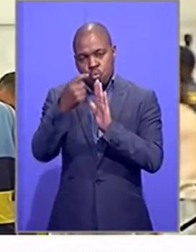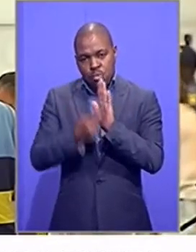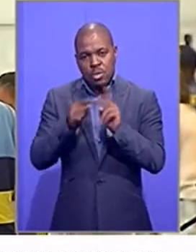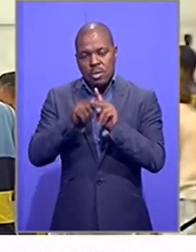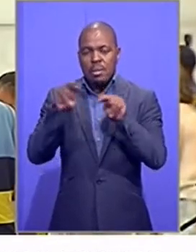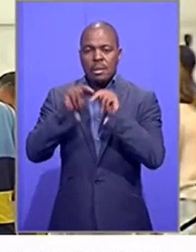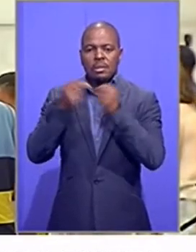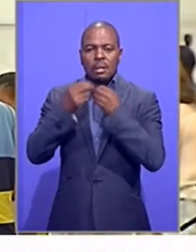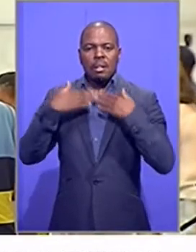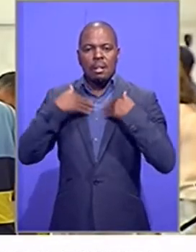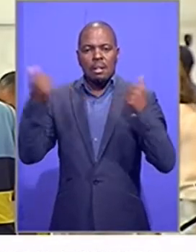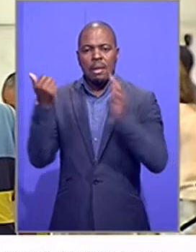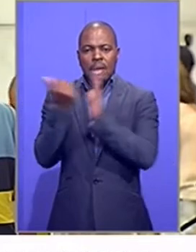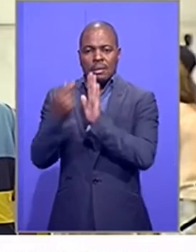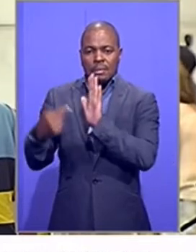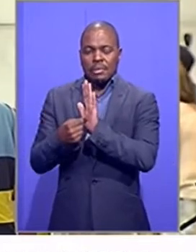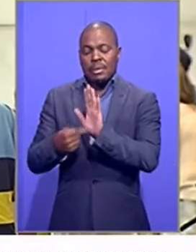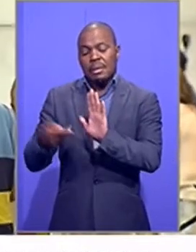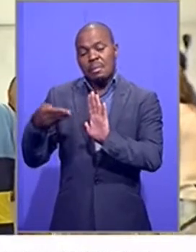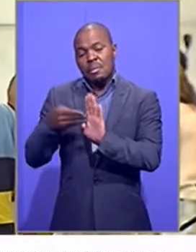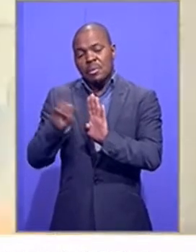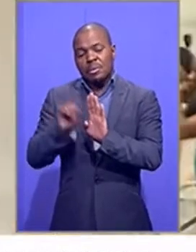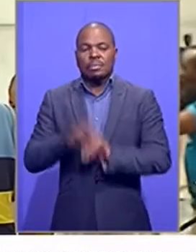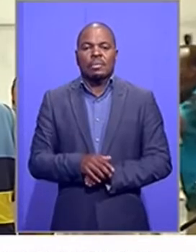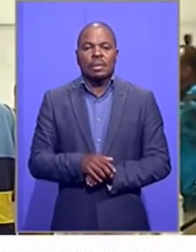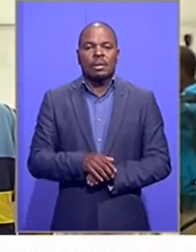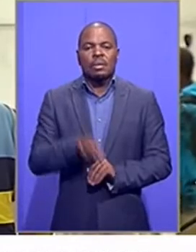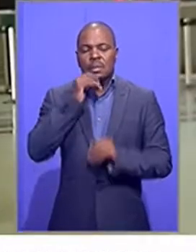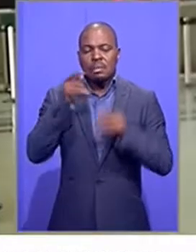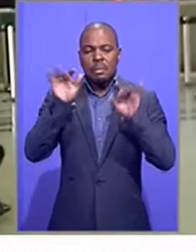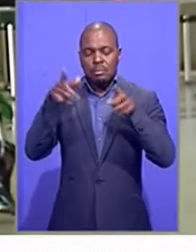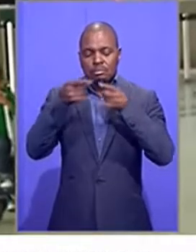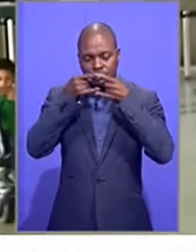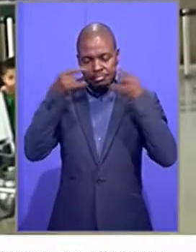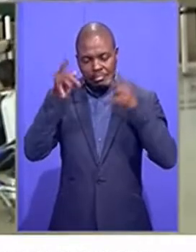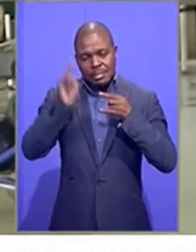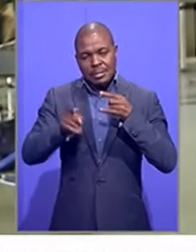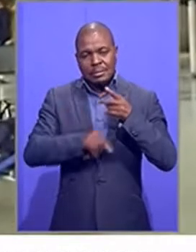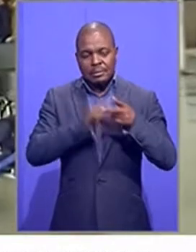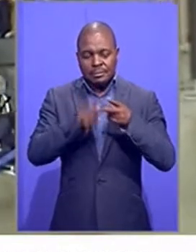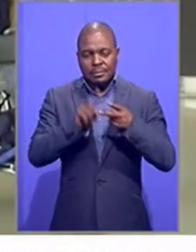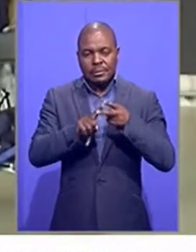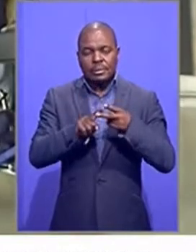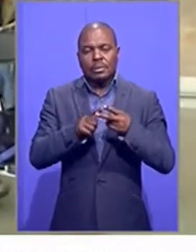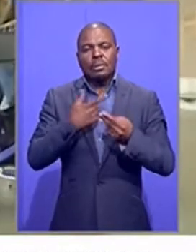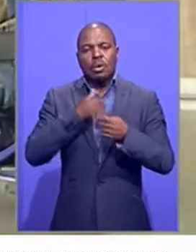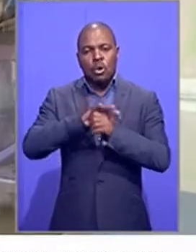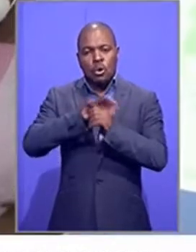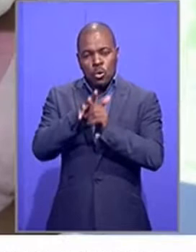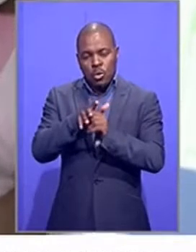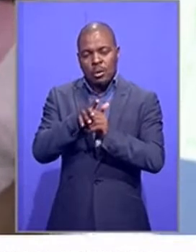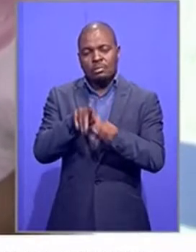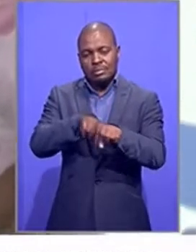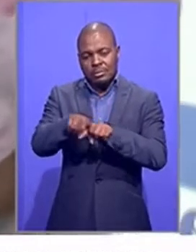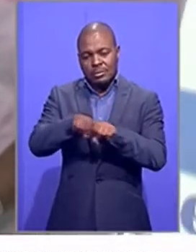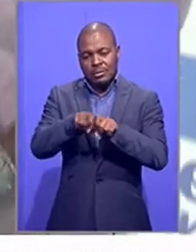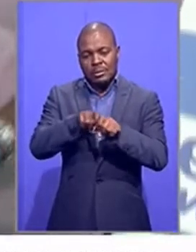National Health Act. Yona e tla akaretsa go apariwa ga di-mask mo phatlhalatseng, diteko tsa corona tse di sa feteng diura